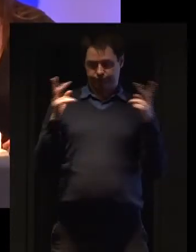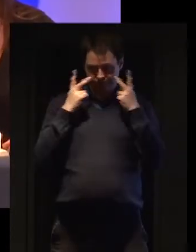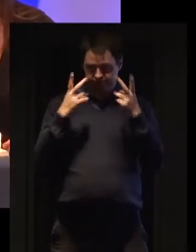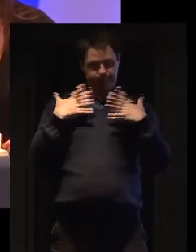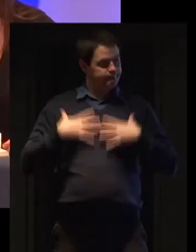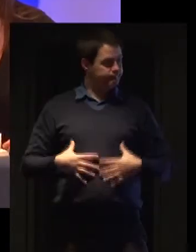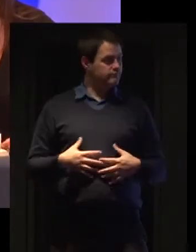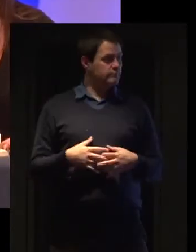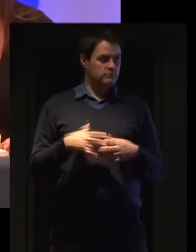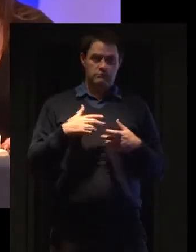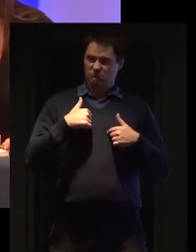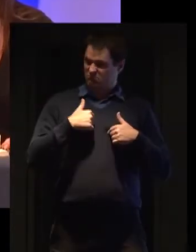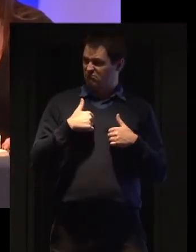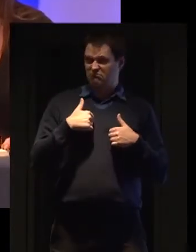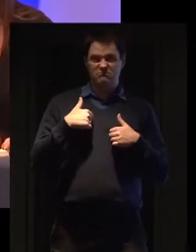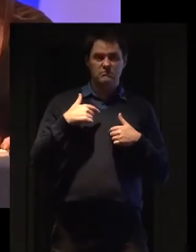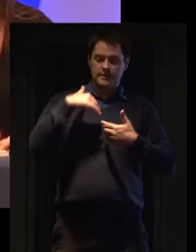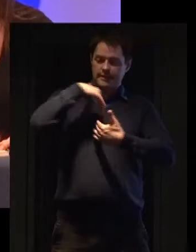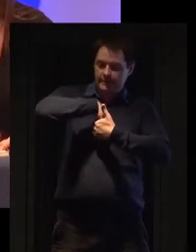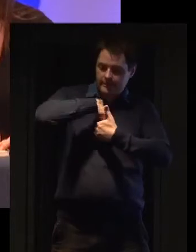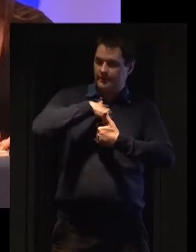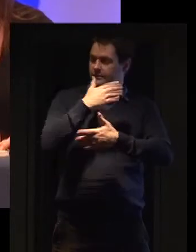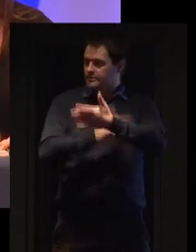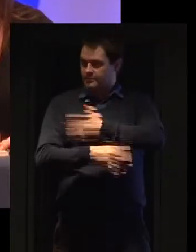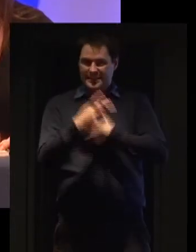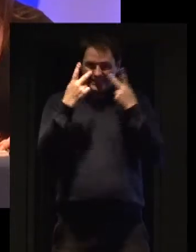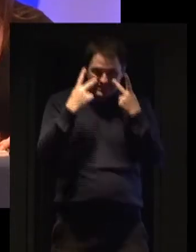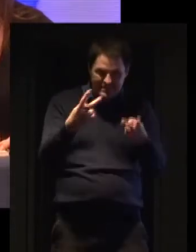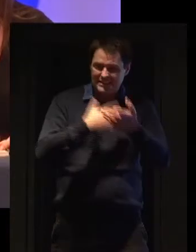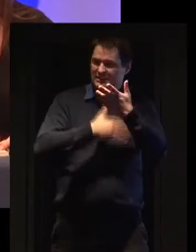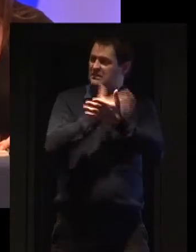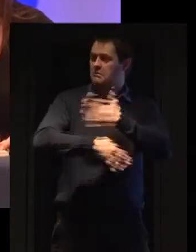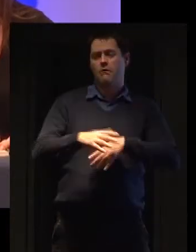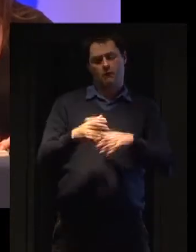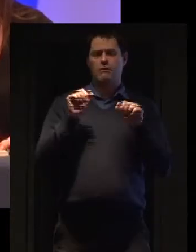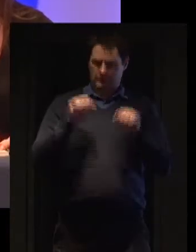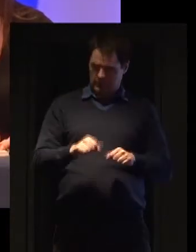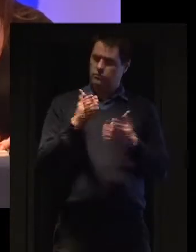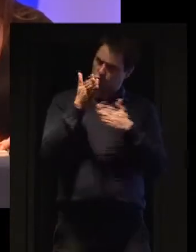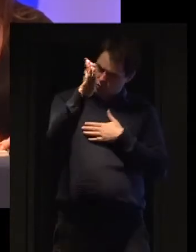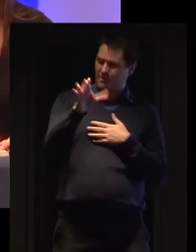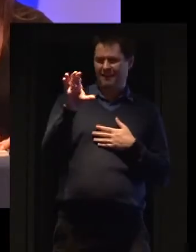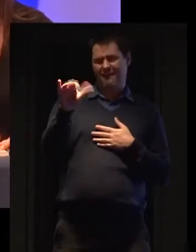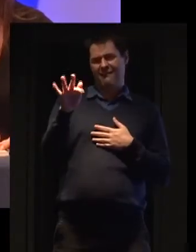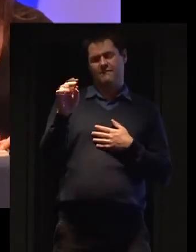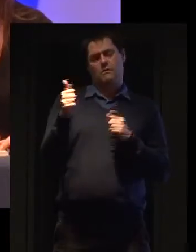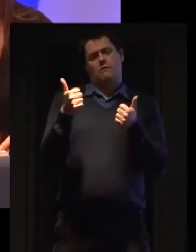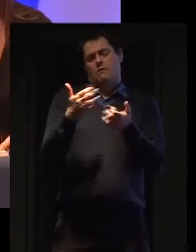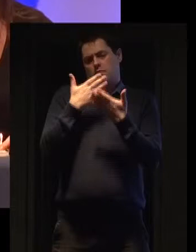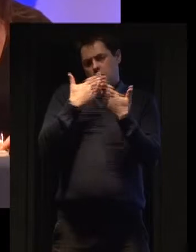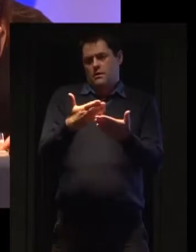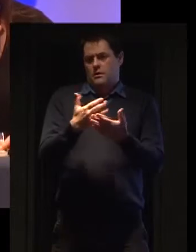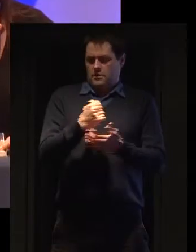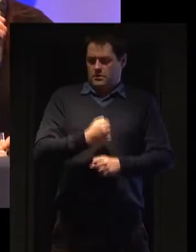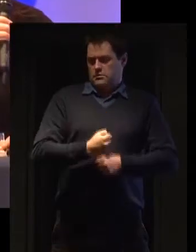football matches no matter what their disability is. CAFE are a brilliant organisation who are giving their full support towards the newly founded